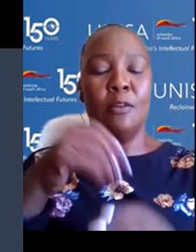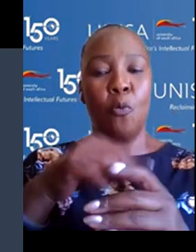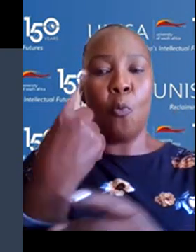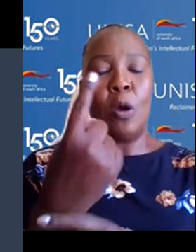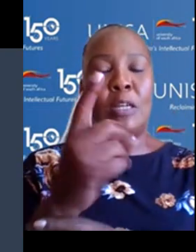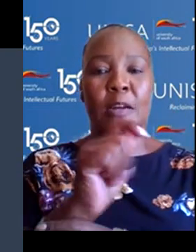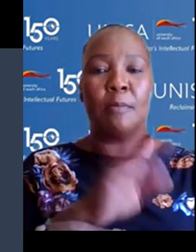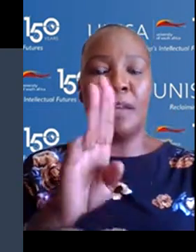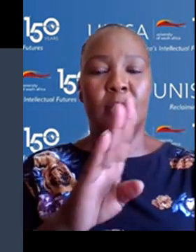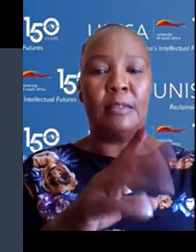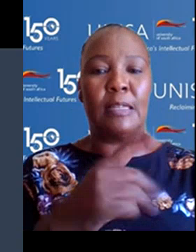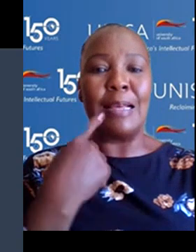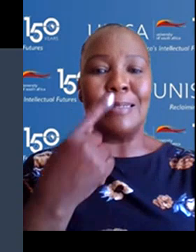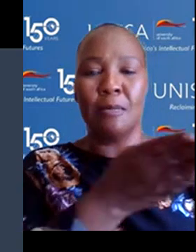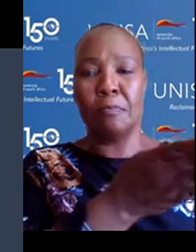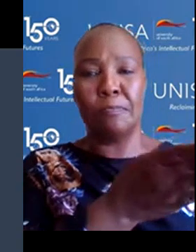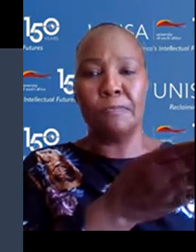Richard?